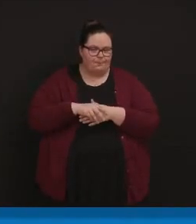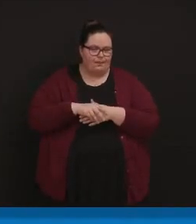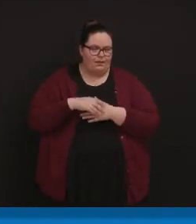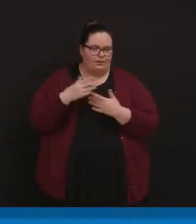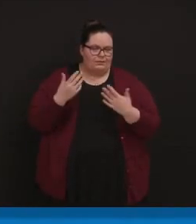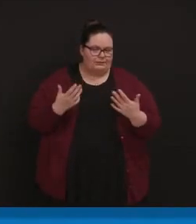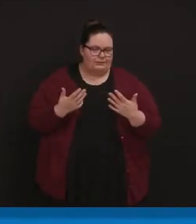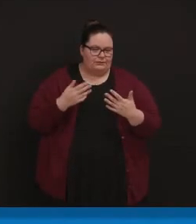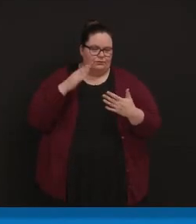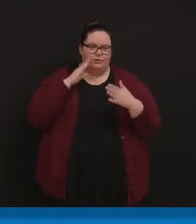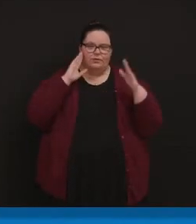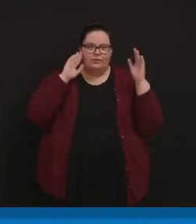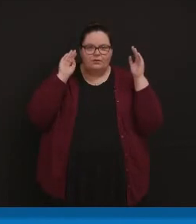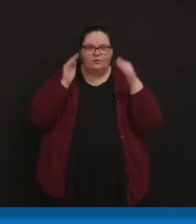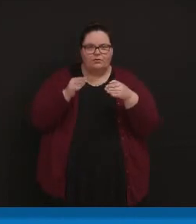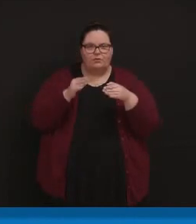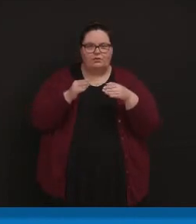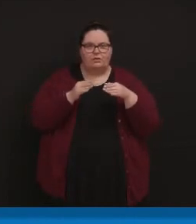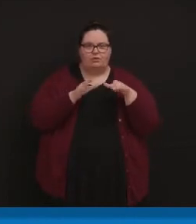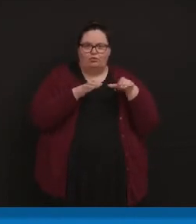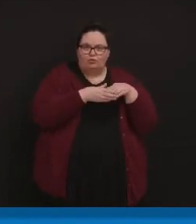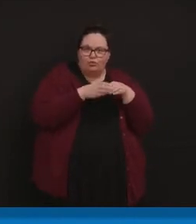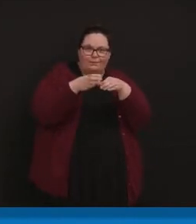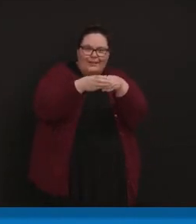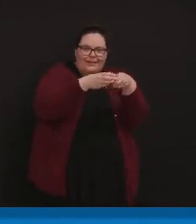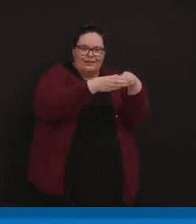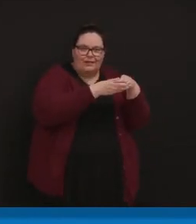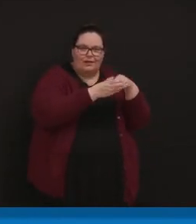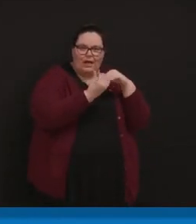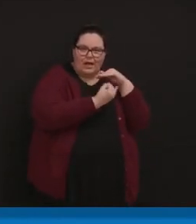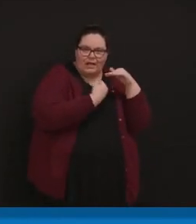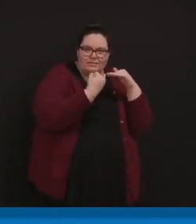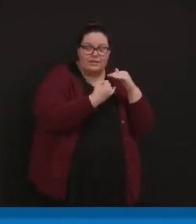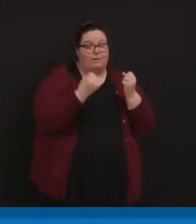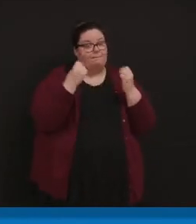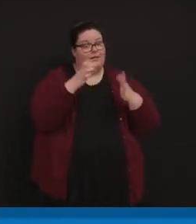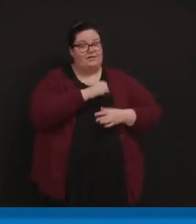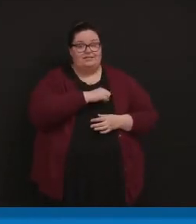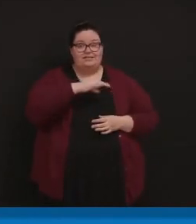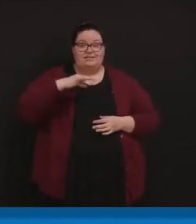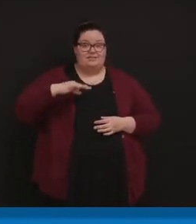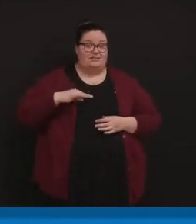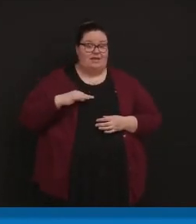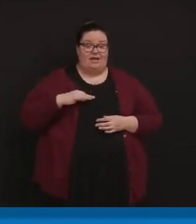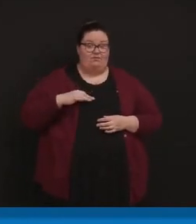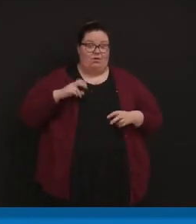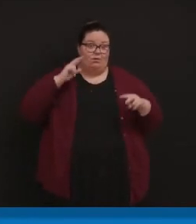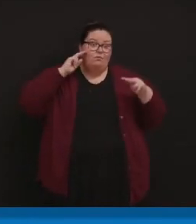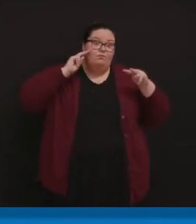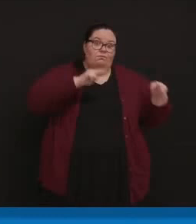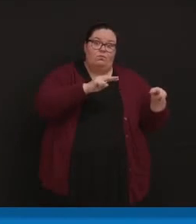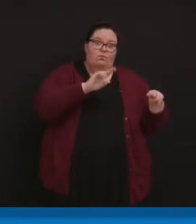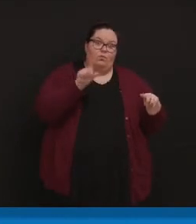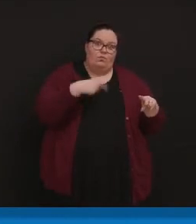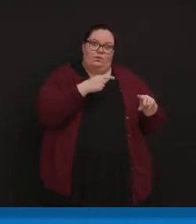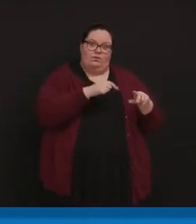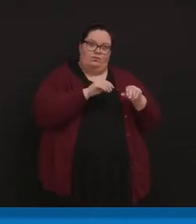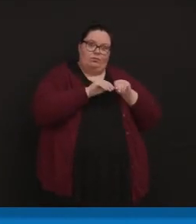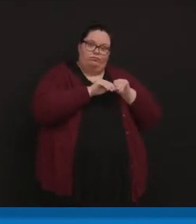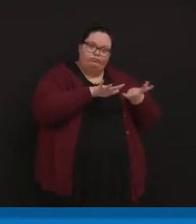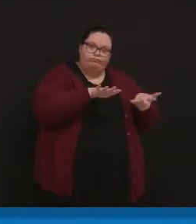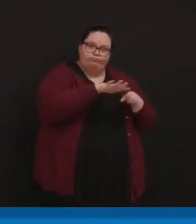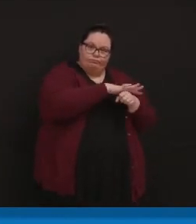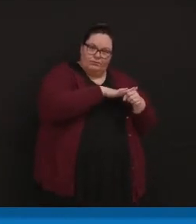focusing on cohorting, self-isolating, and there's already a number of staff that are deployed to just look after the outbreak. And